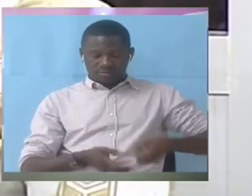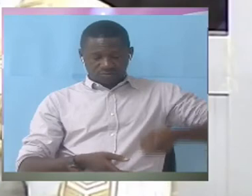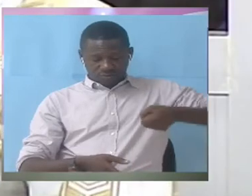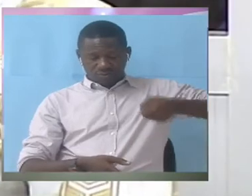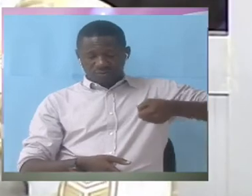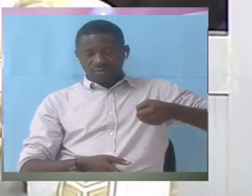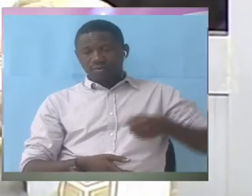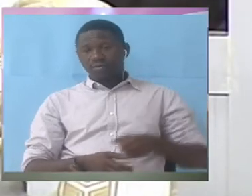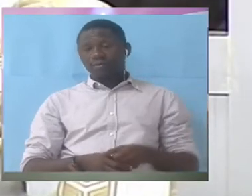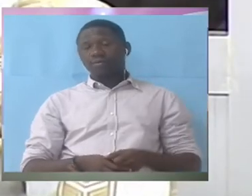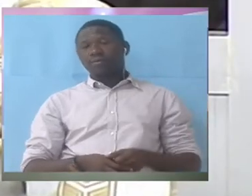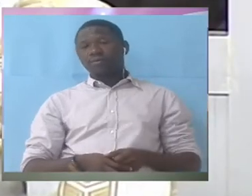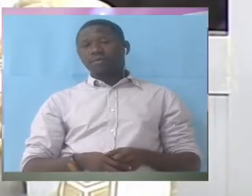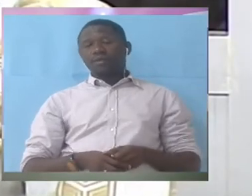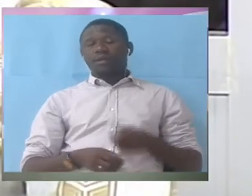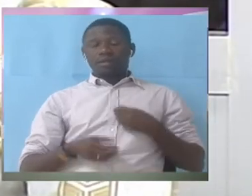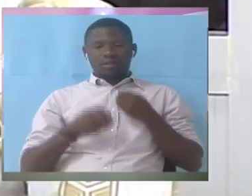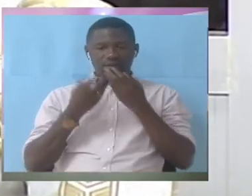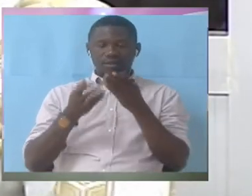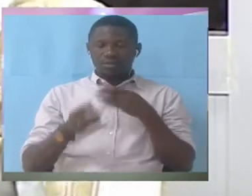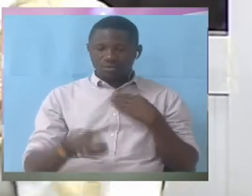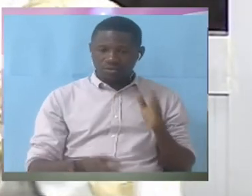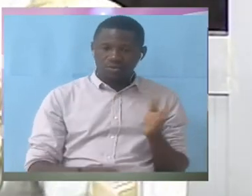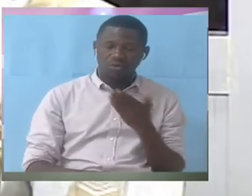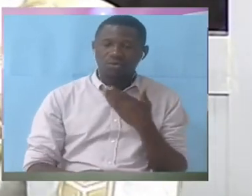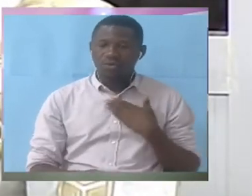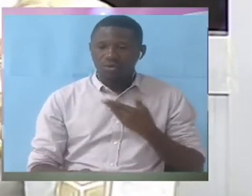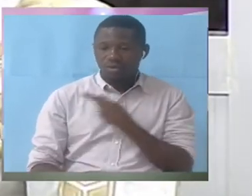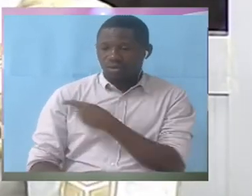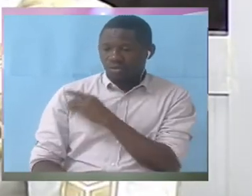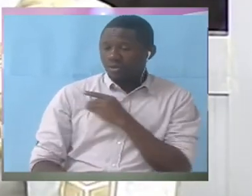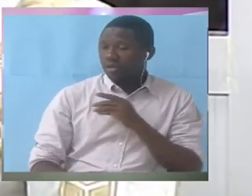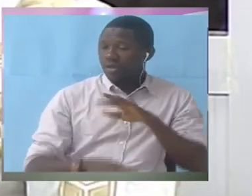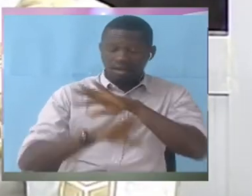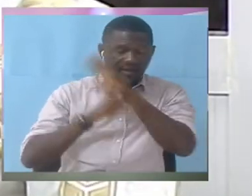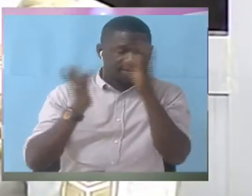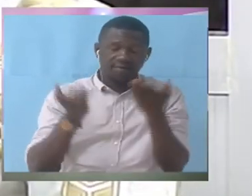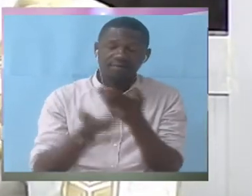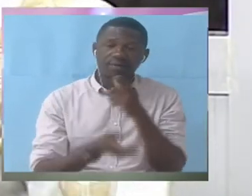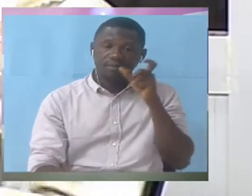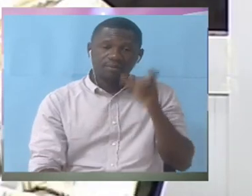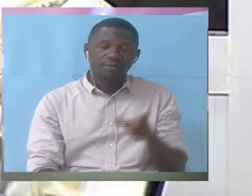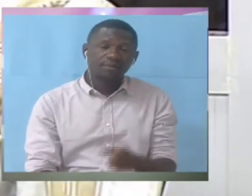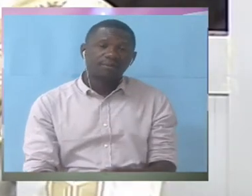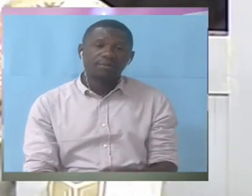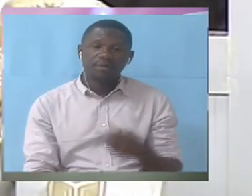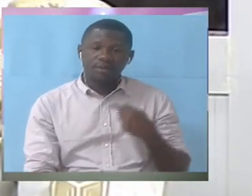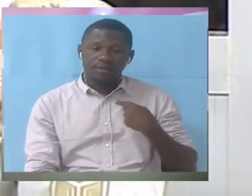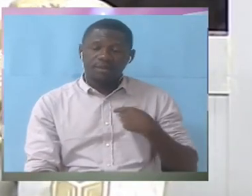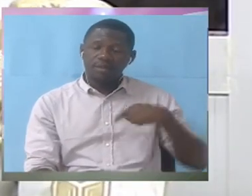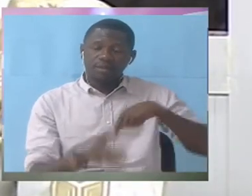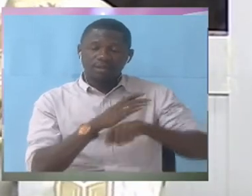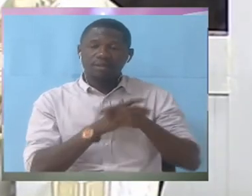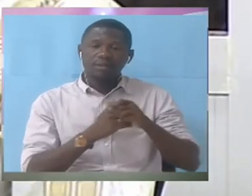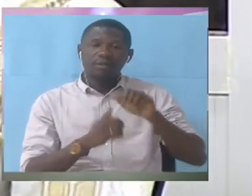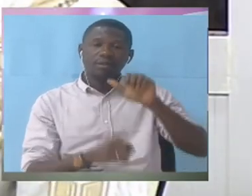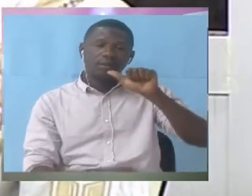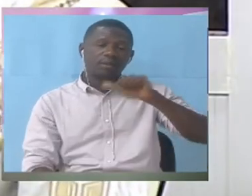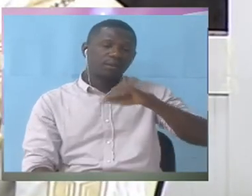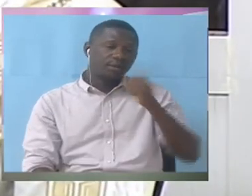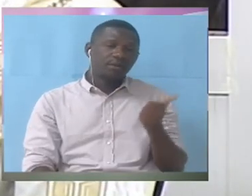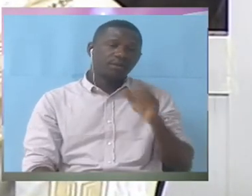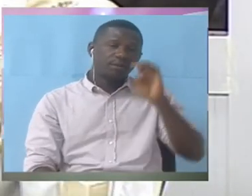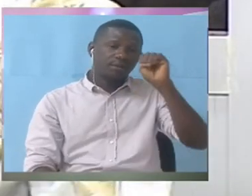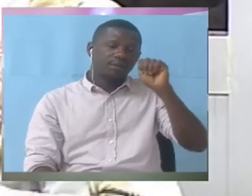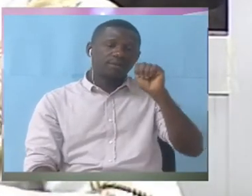sa wolis. And he said he was going to treat everybody. Ci la né dafa fajj ñep. In the A&E. Ci ñi nekk A&E té